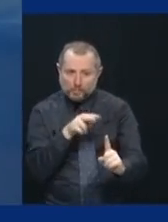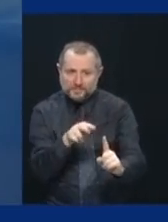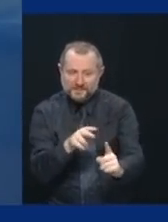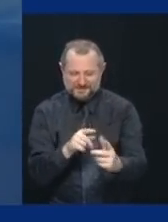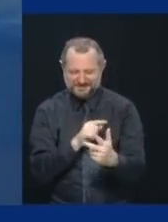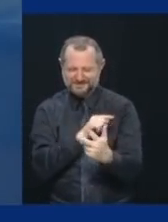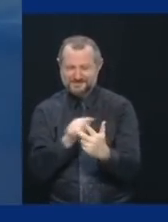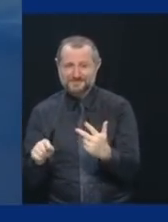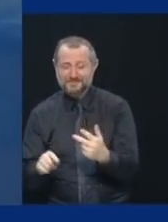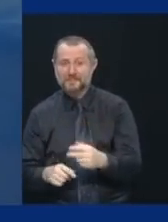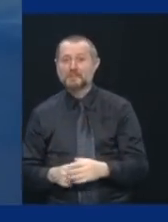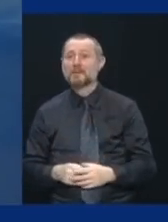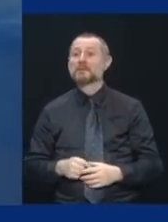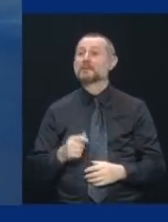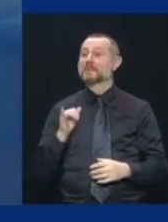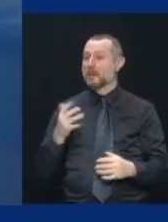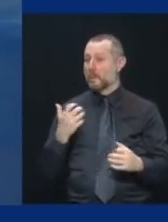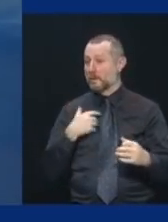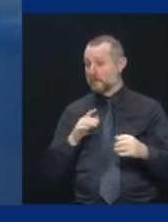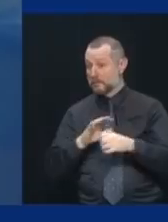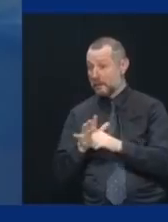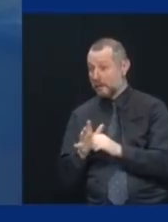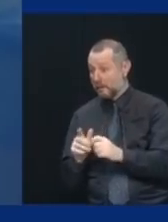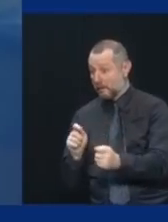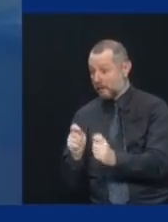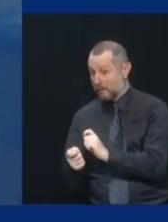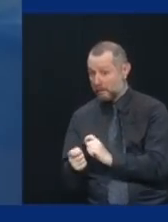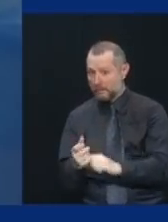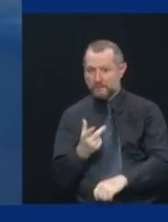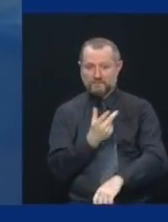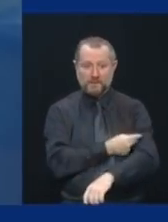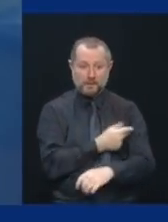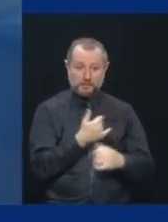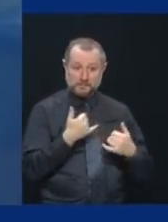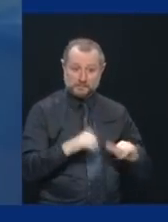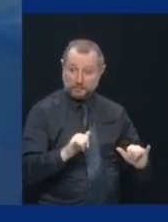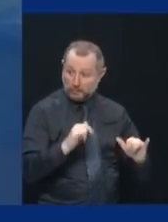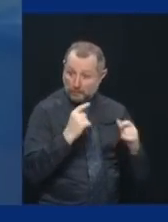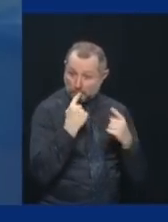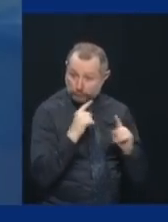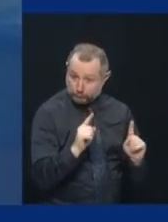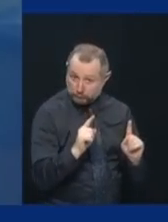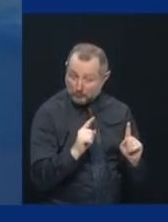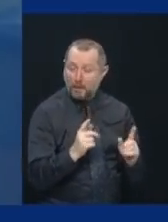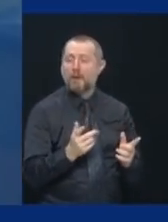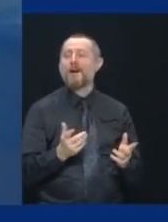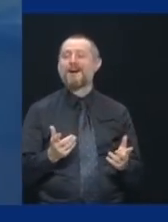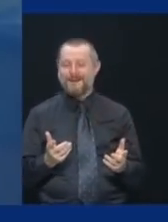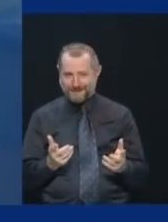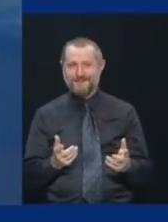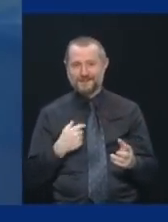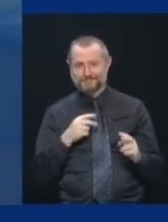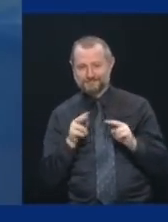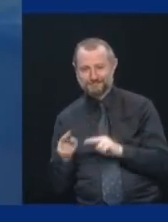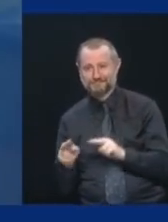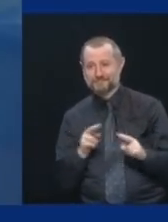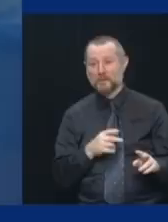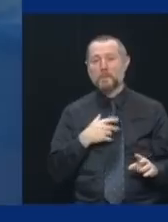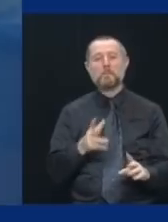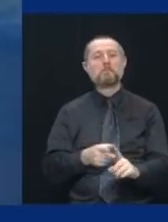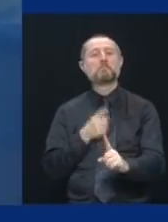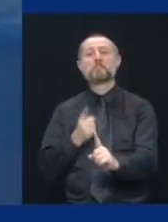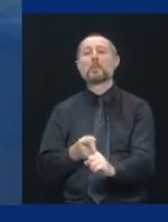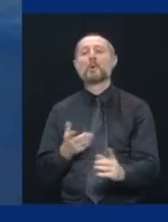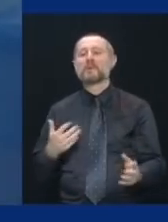effectiveness with some of these new variants of interest, as they call them. But the foot race is